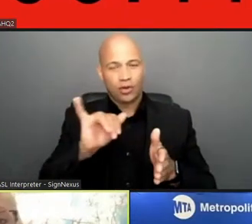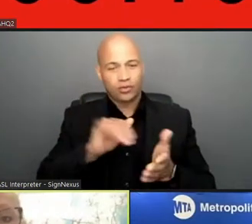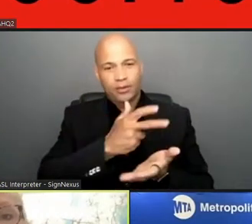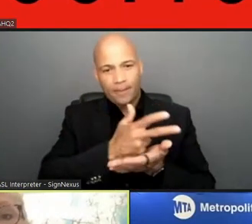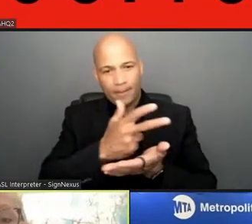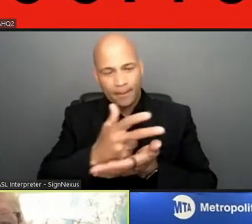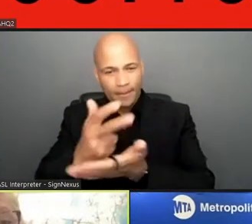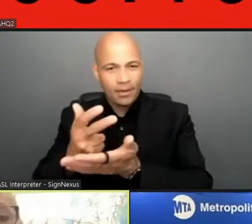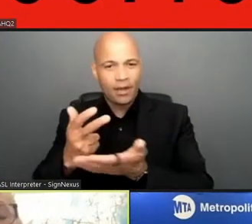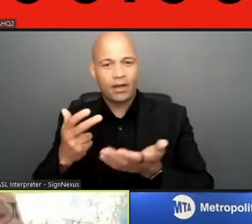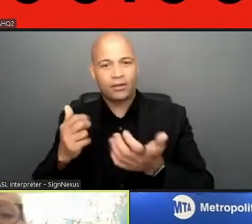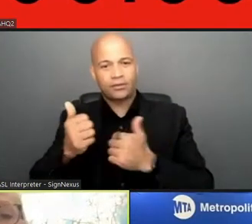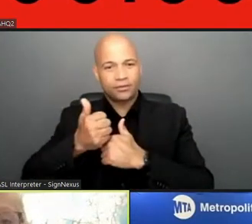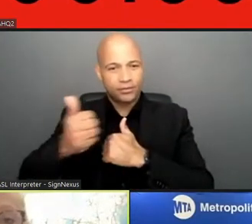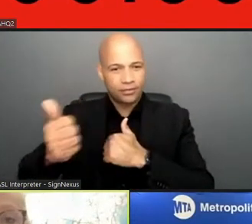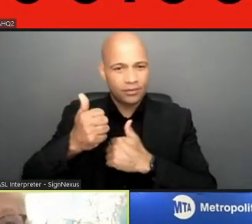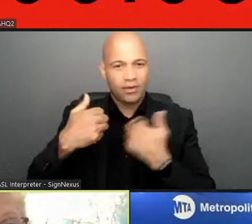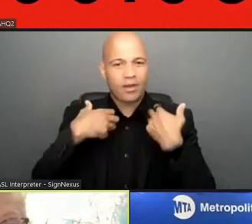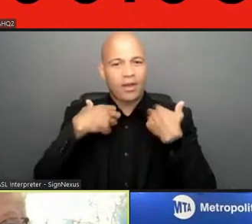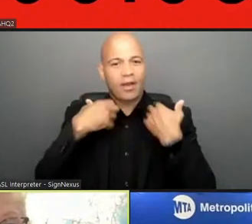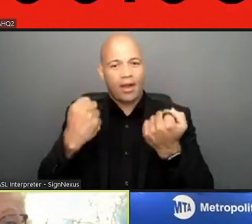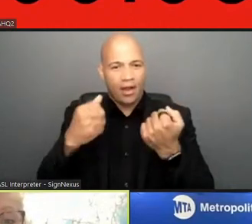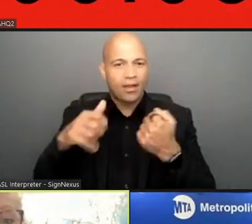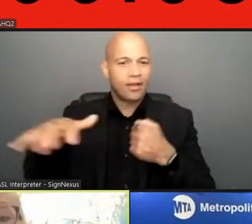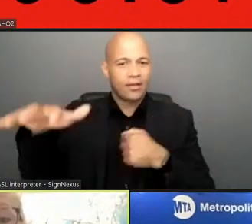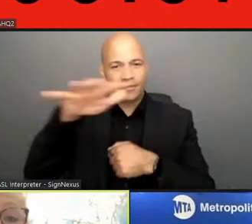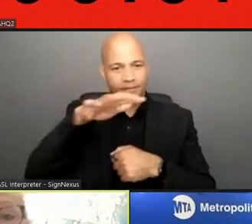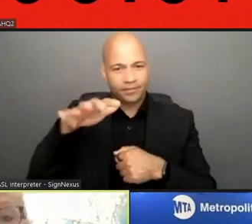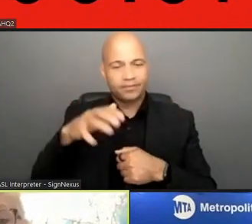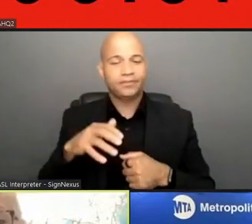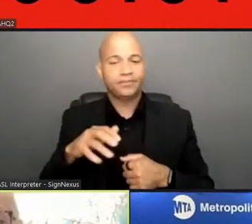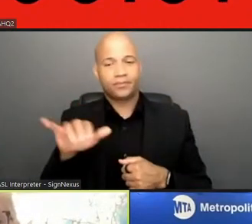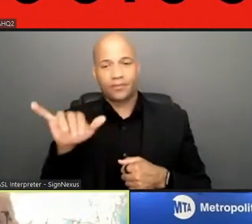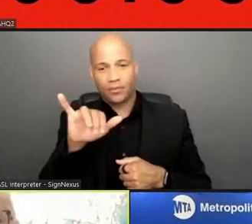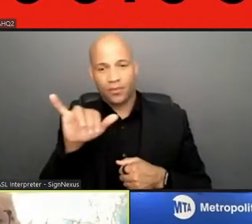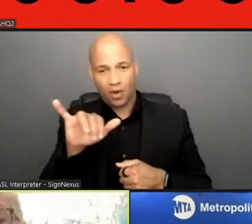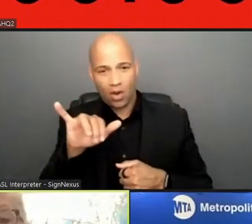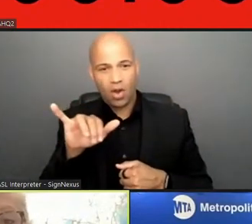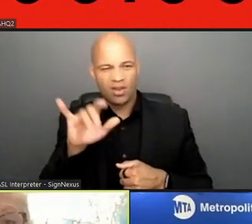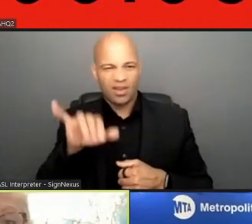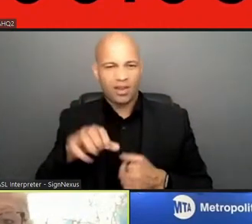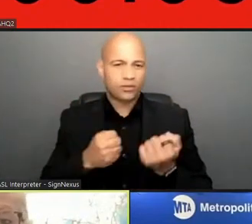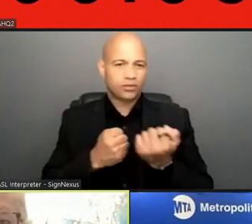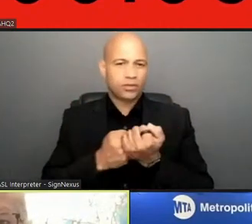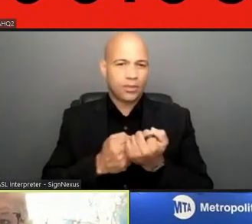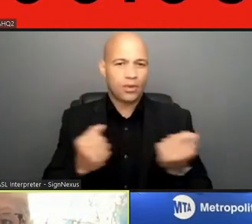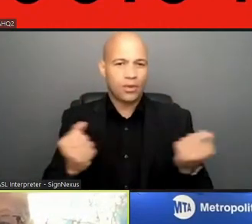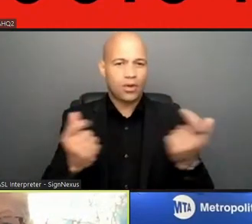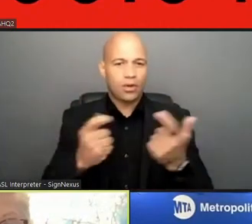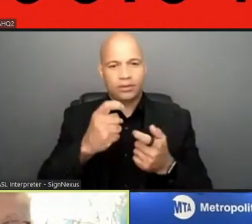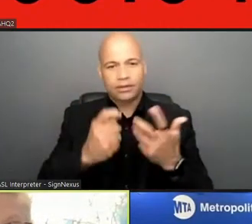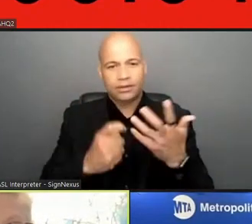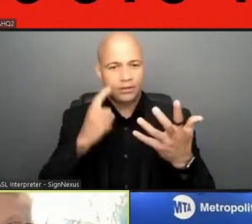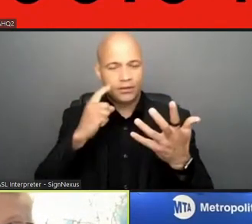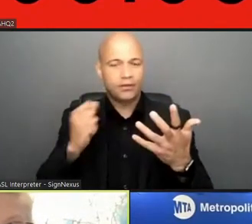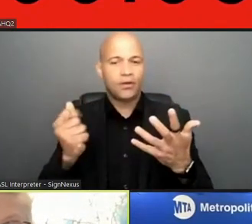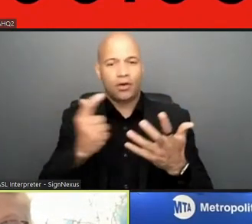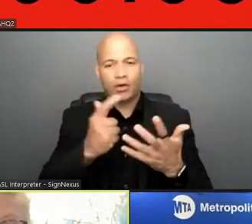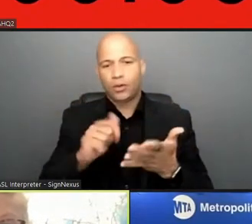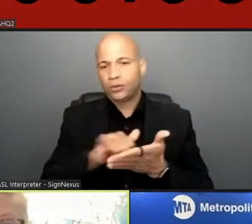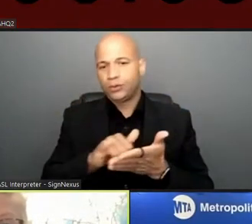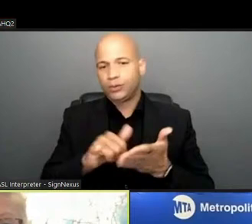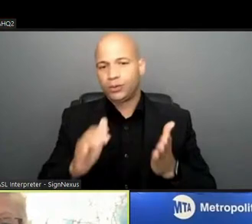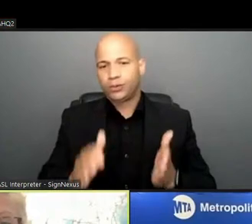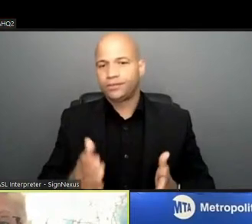Transit health and climate uses and that is how we support the needs of all New Yorkers thank you